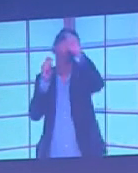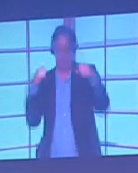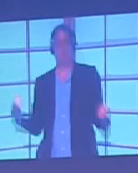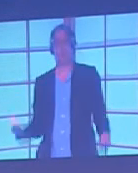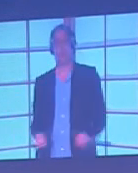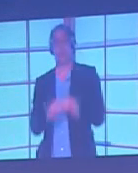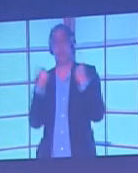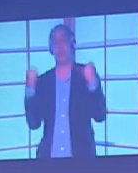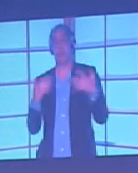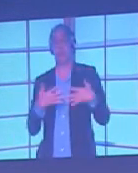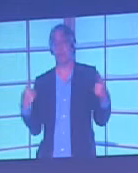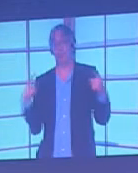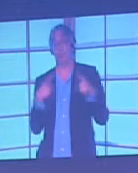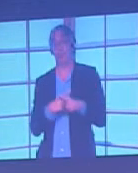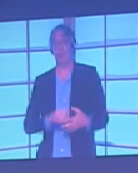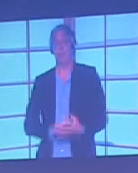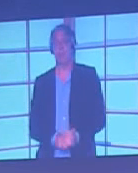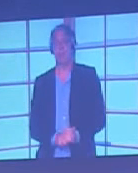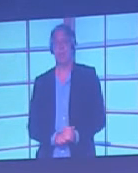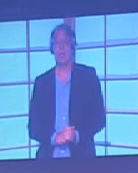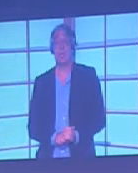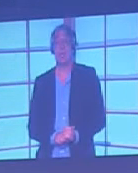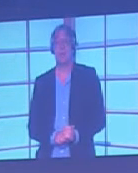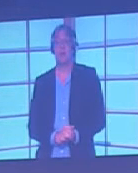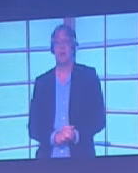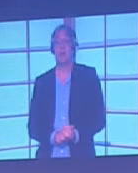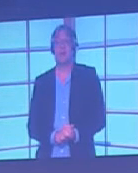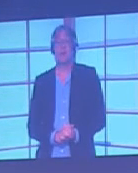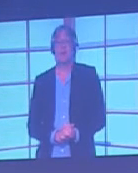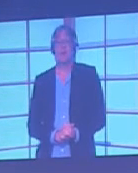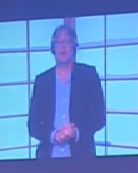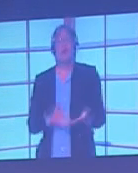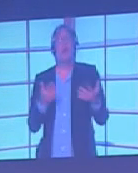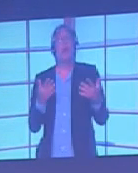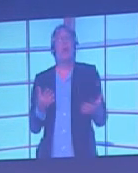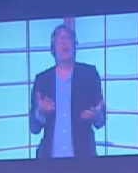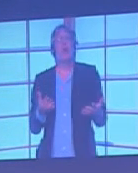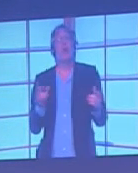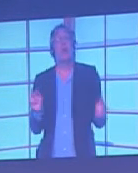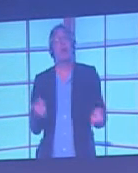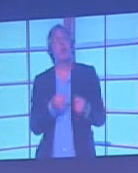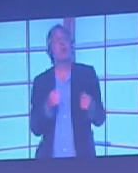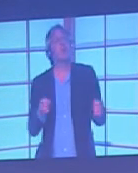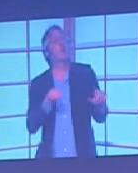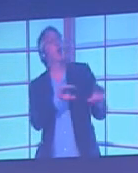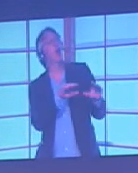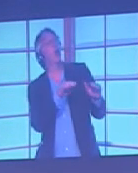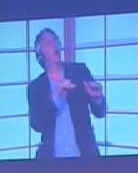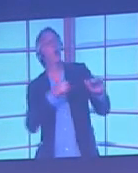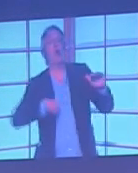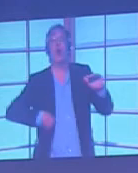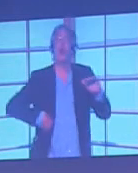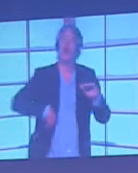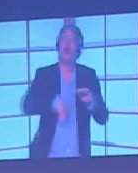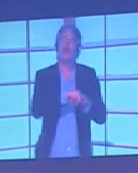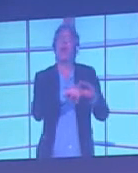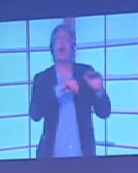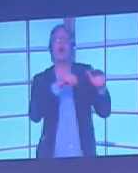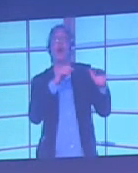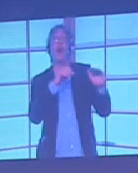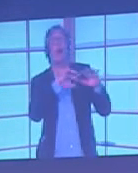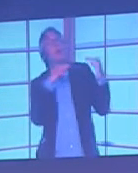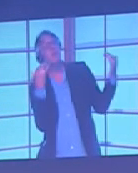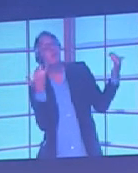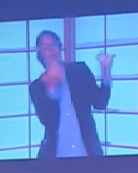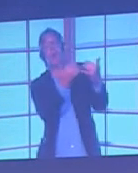course, a big lion's share of their work will be making sure that the stadiums and the clubs are accessible on match and non-match days for disabled fans